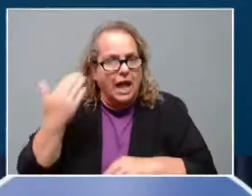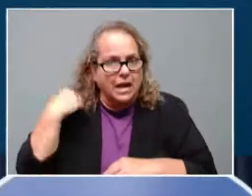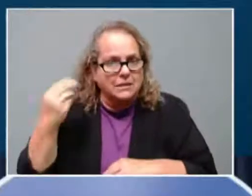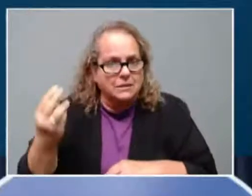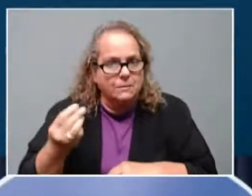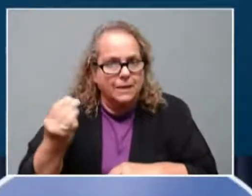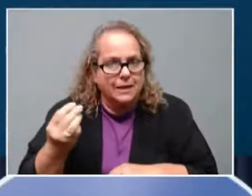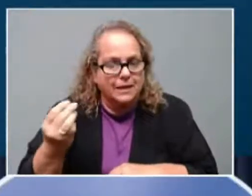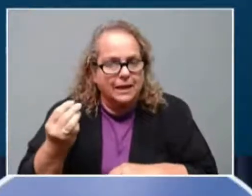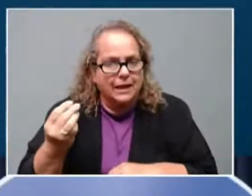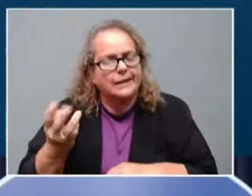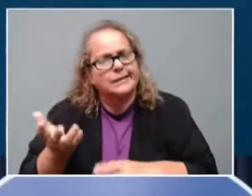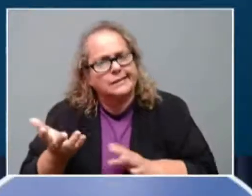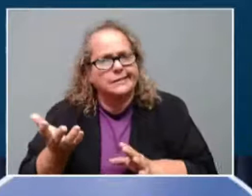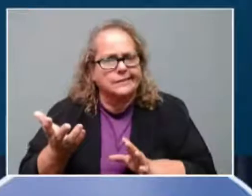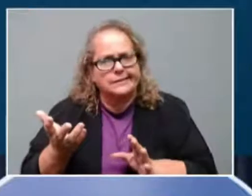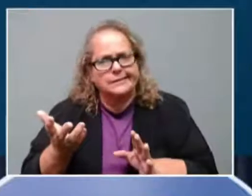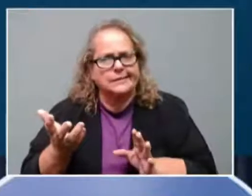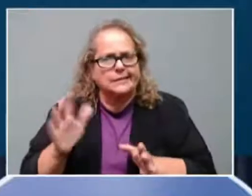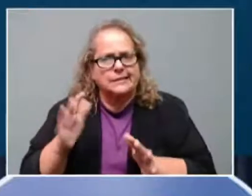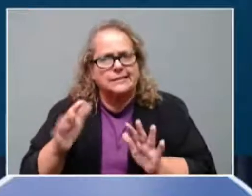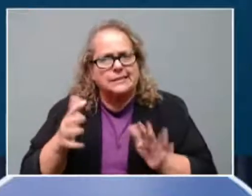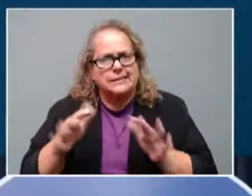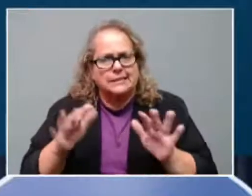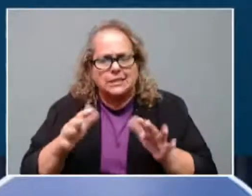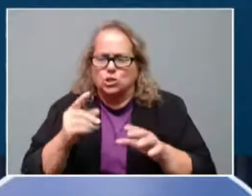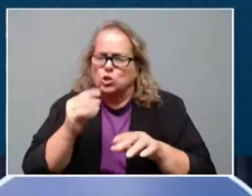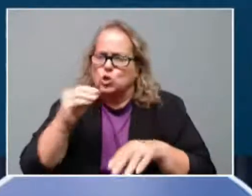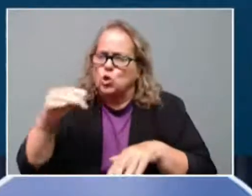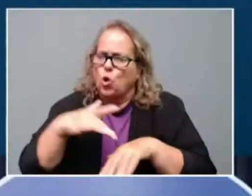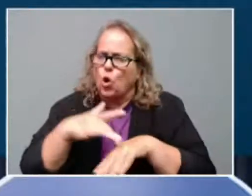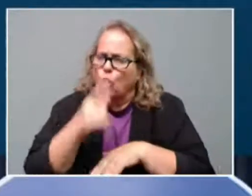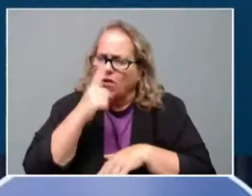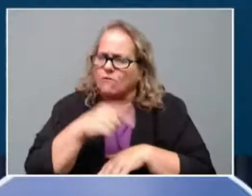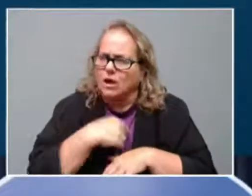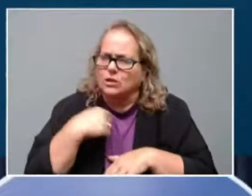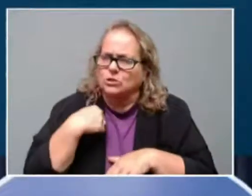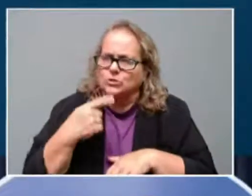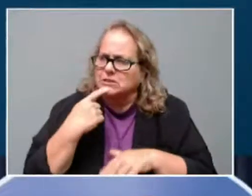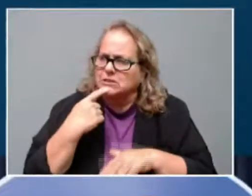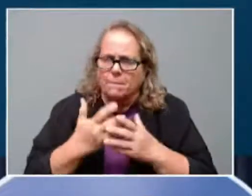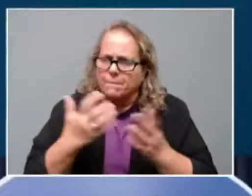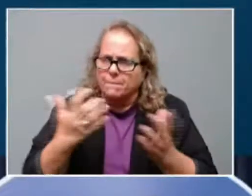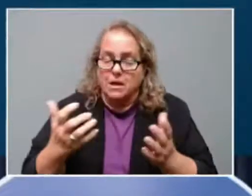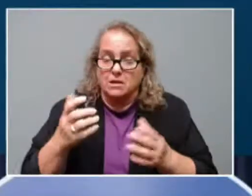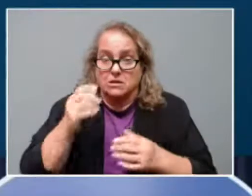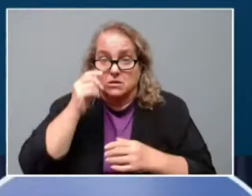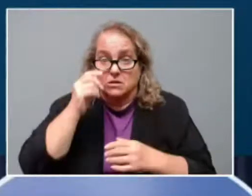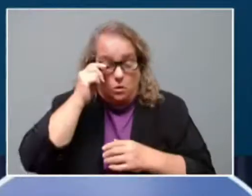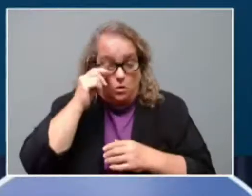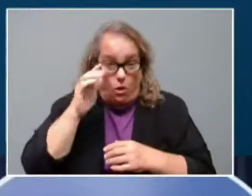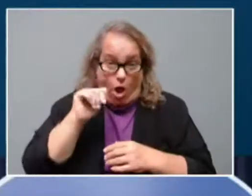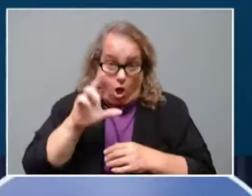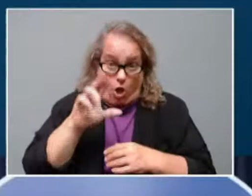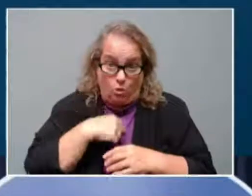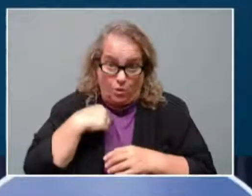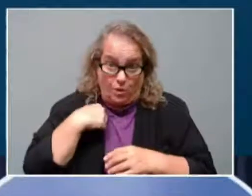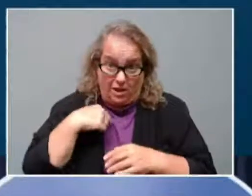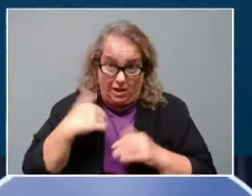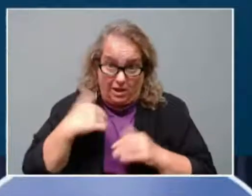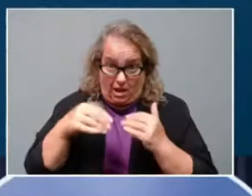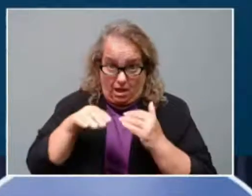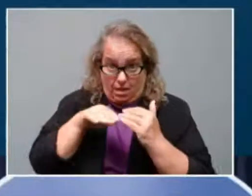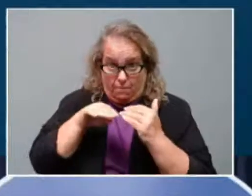things. And it's too early to say that we will plateau or any of the rest. It's just something that we need